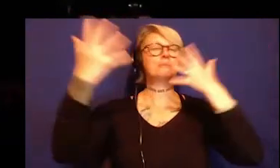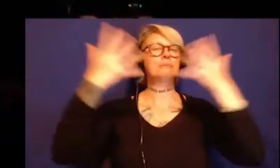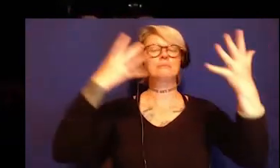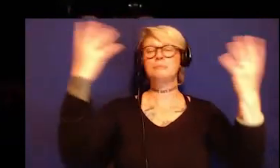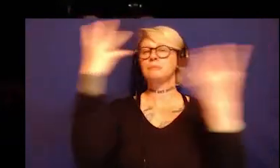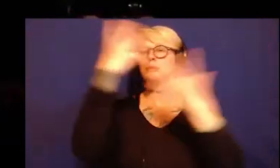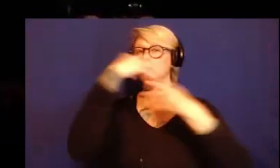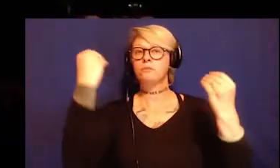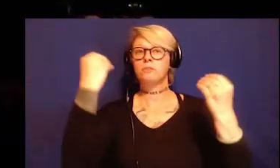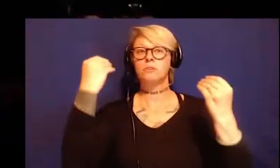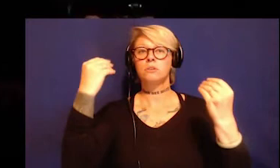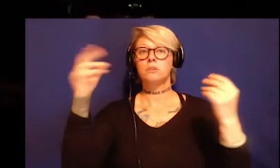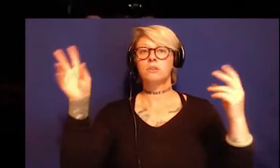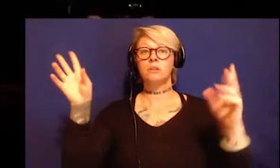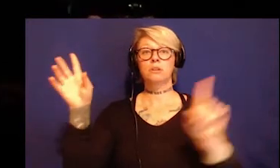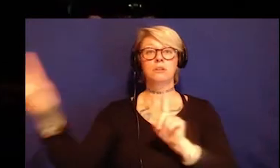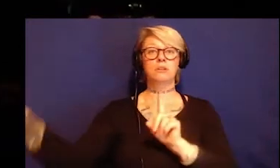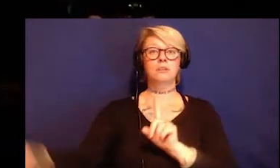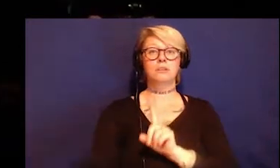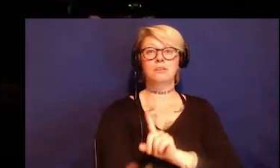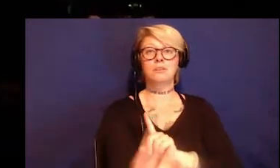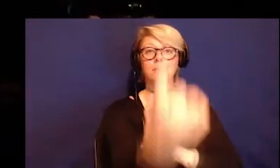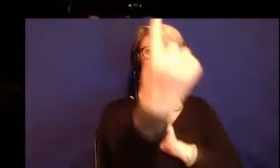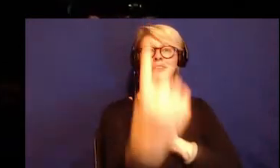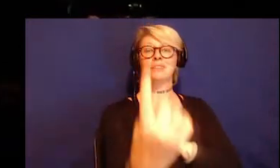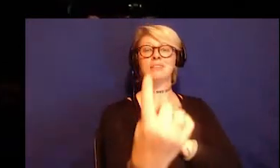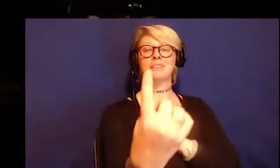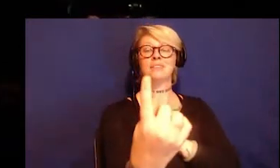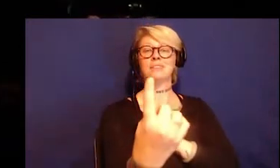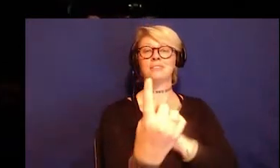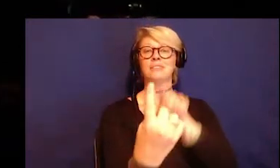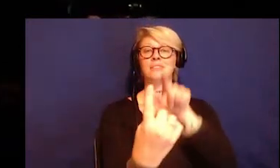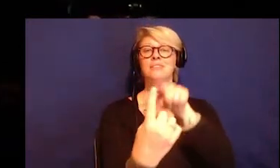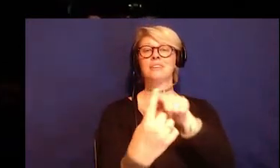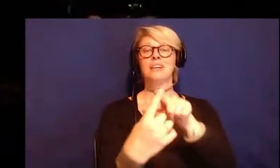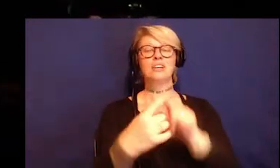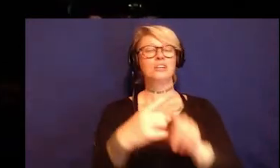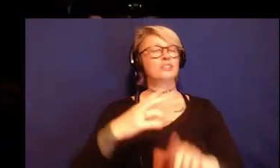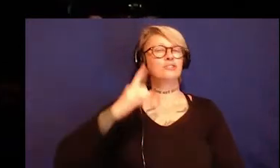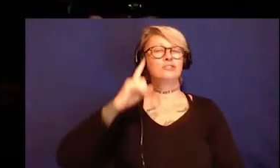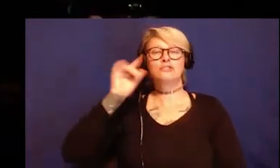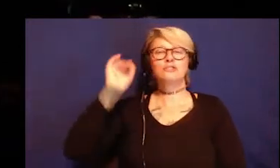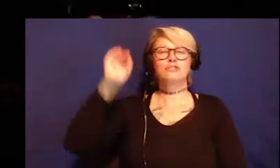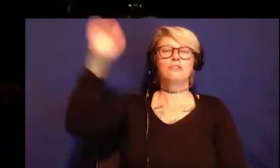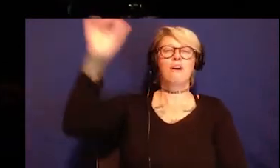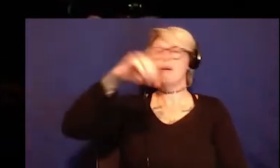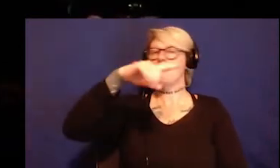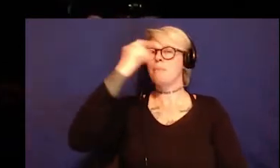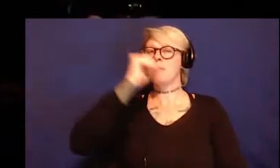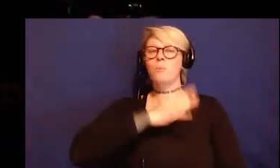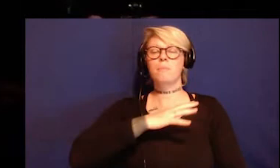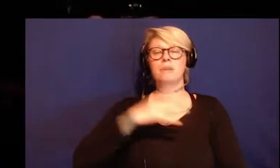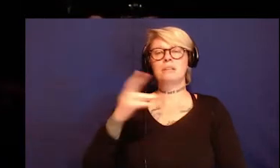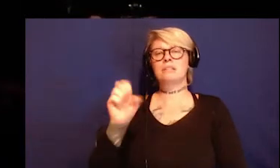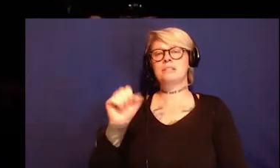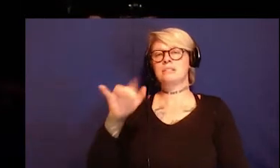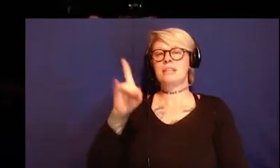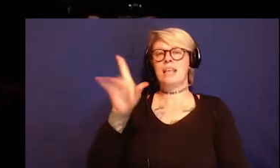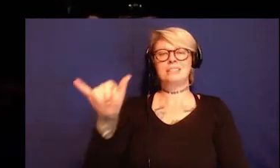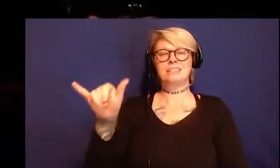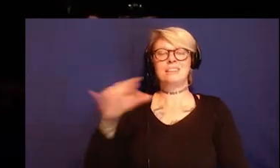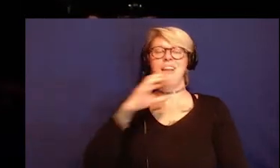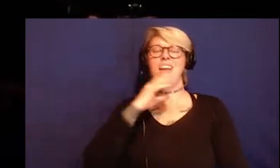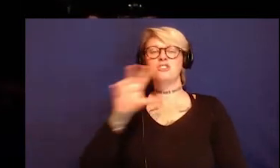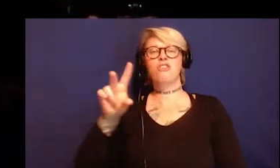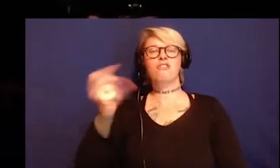tall black woman in her 30s, Sandy Desrosiers, 31, walking down the aisle. Her